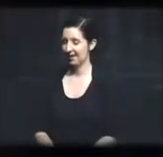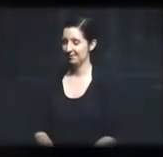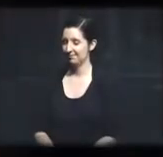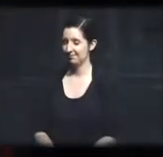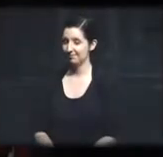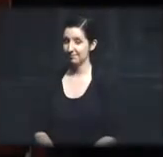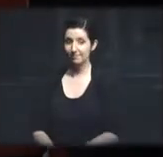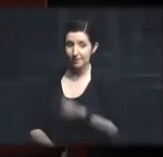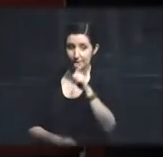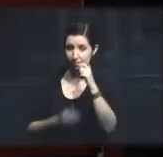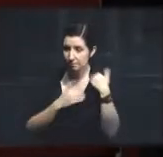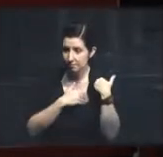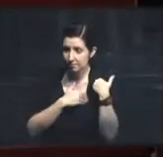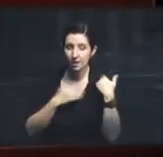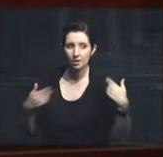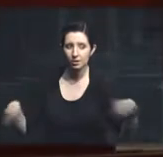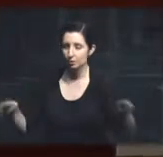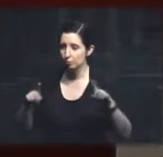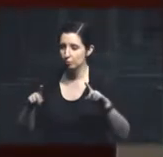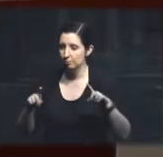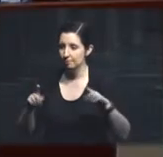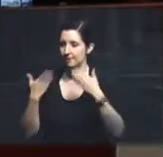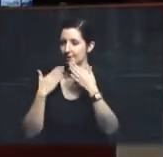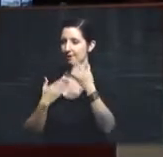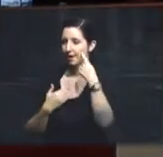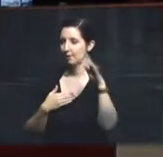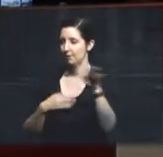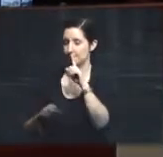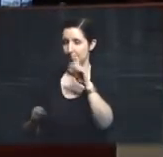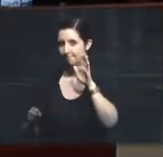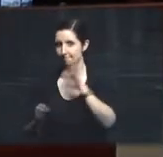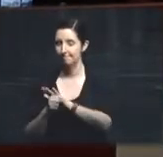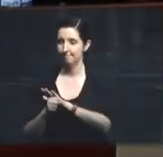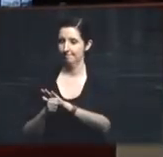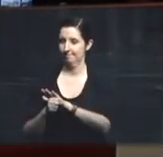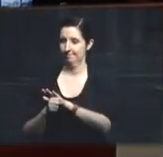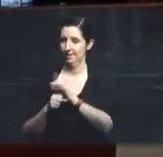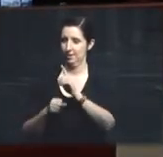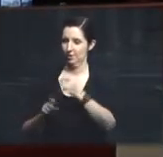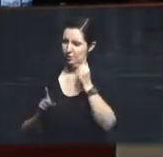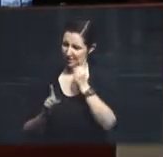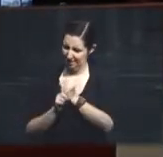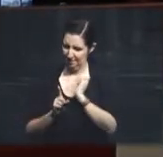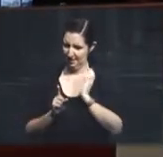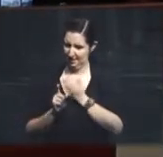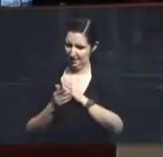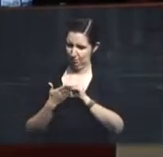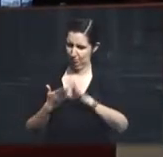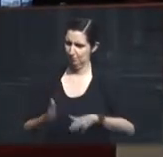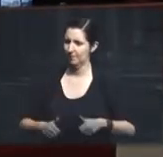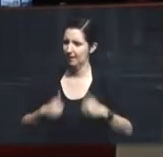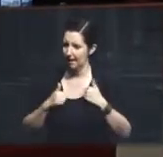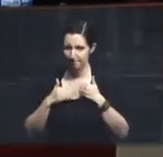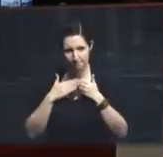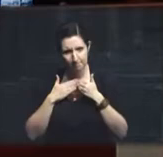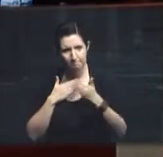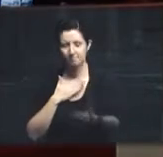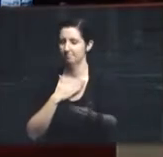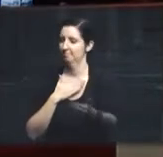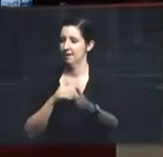And you did that, and thank you for your commitment, for the difference you made in the lives of our students, helping them stay in